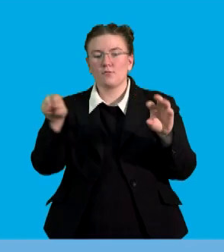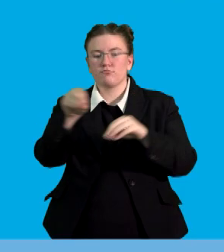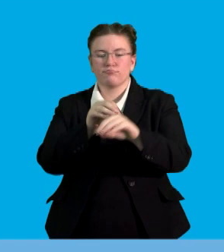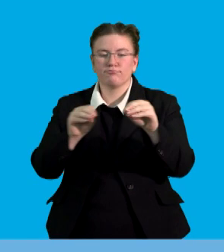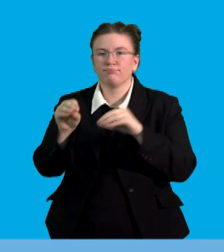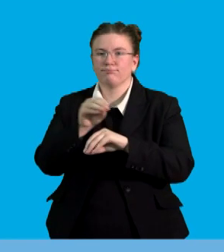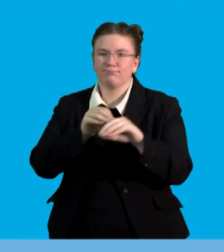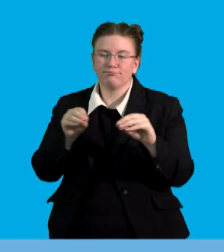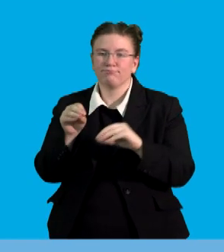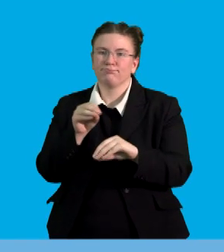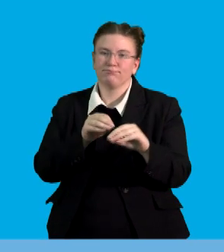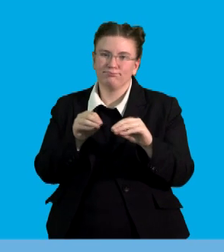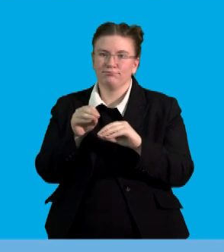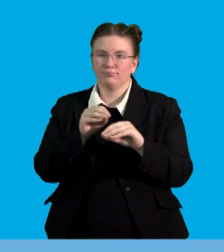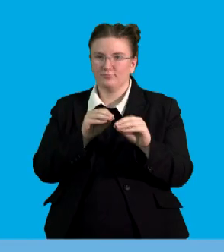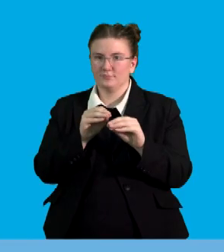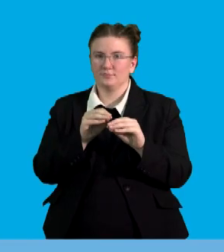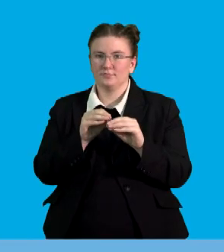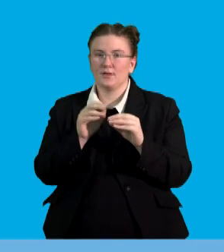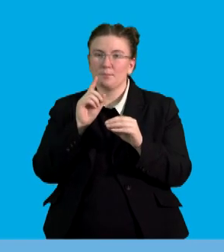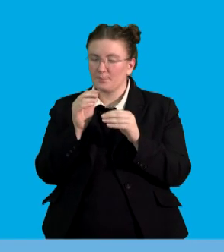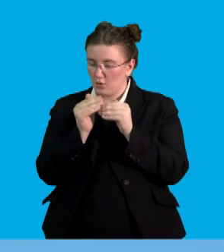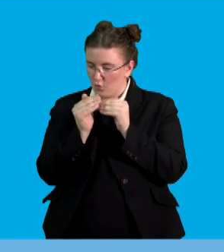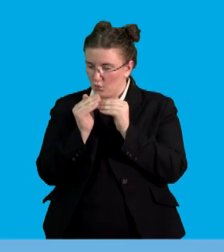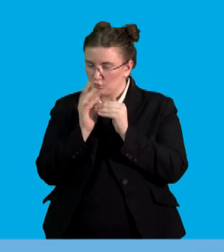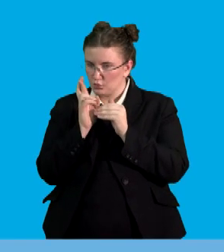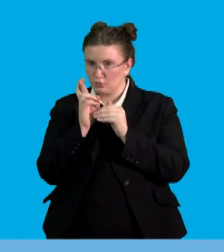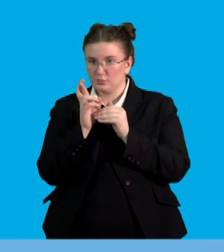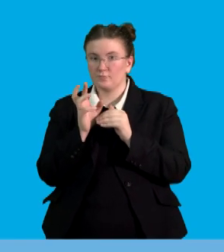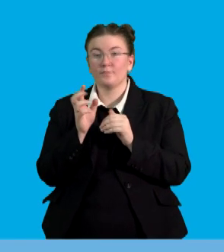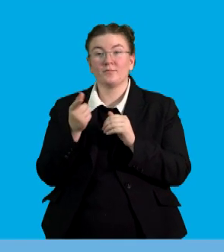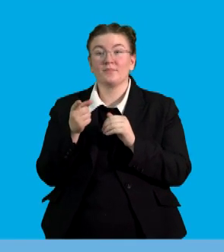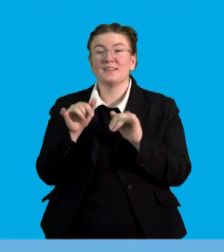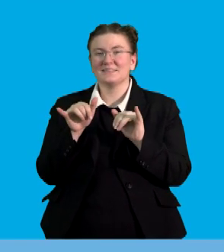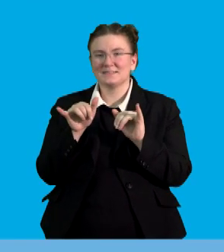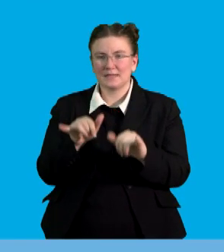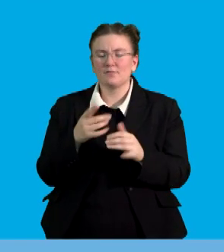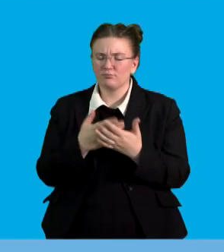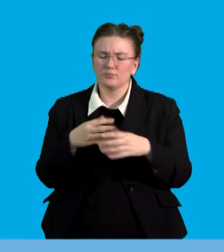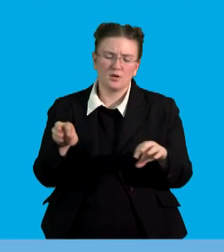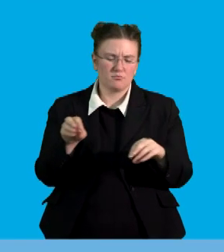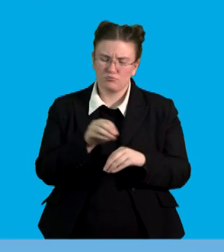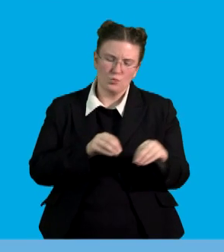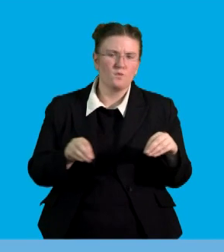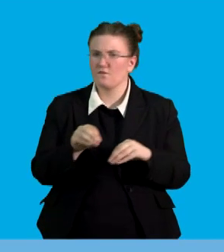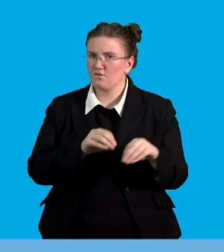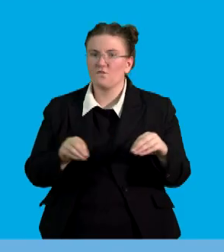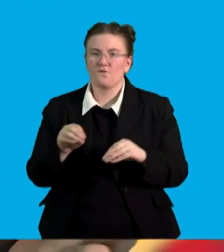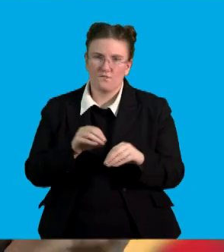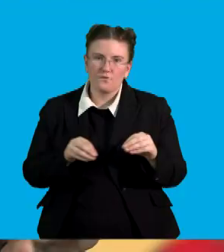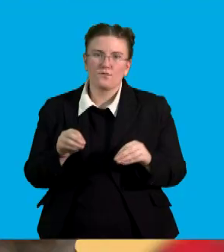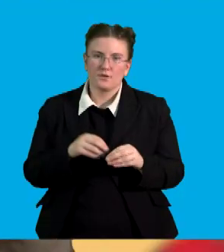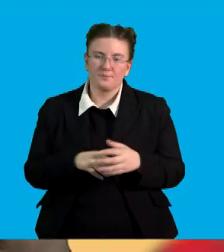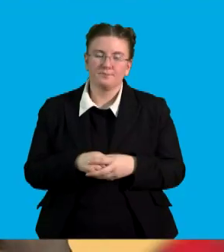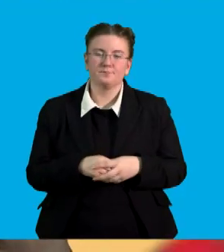close together even though they are not fixed they are not locked into a fixed position. They can be able to move around chaotically within